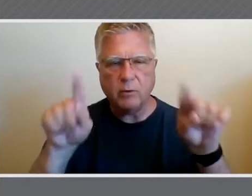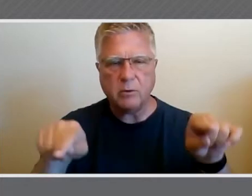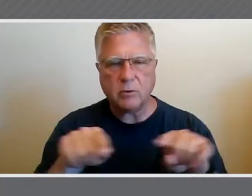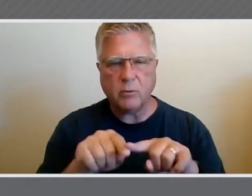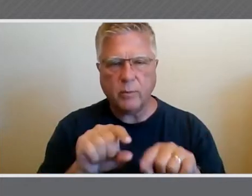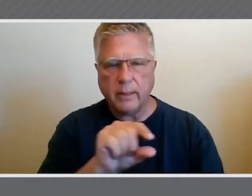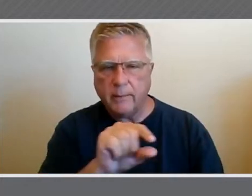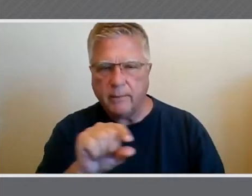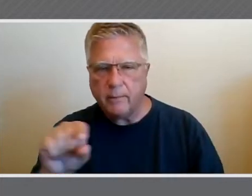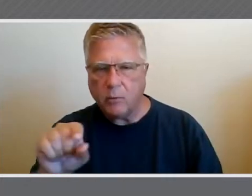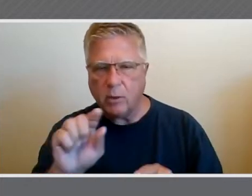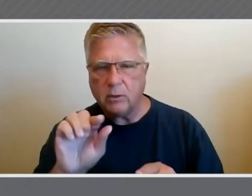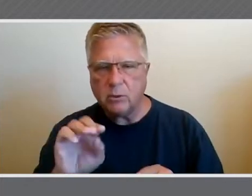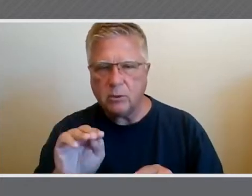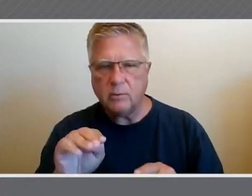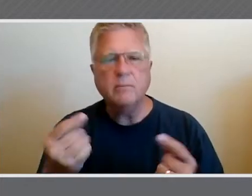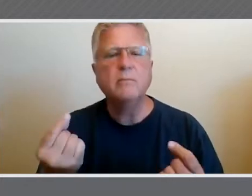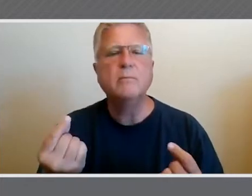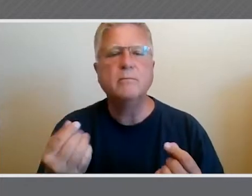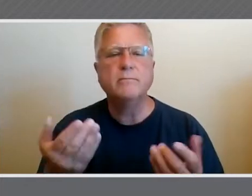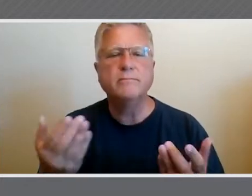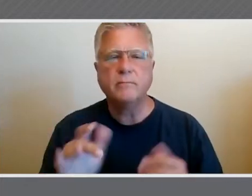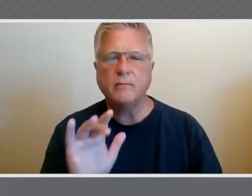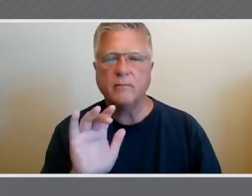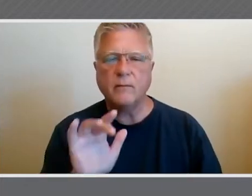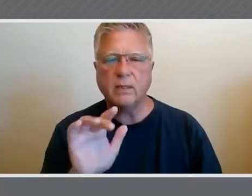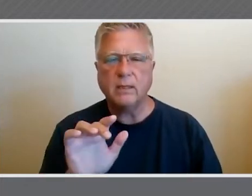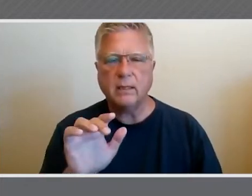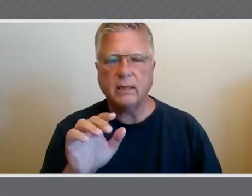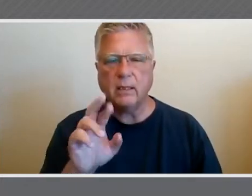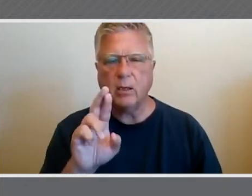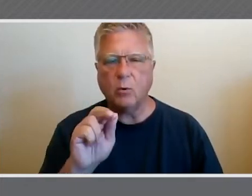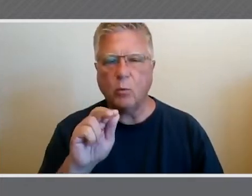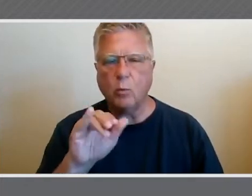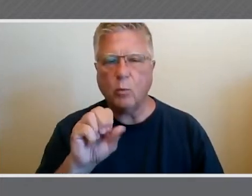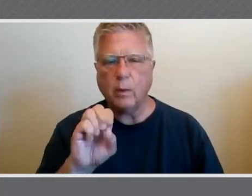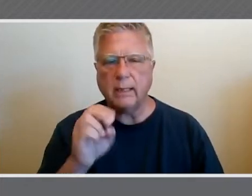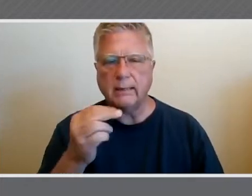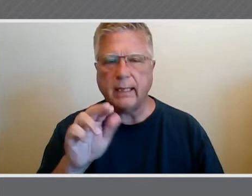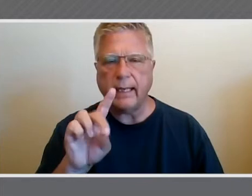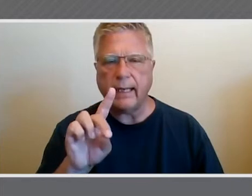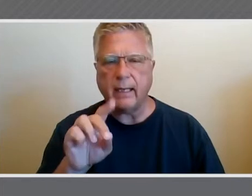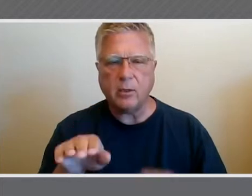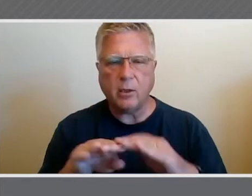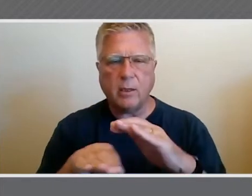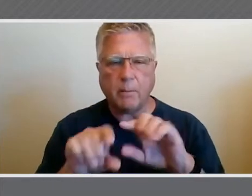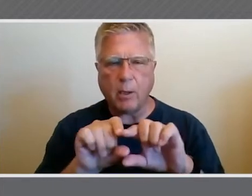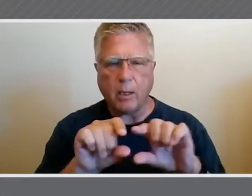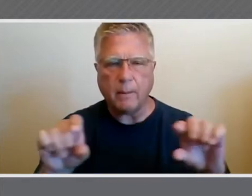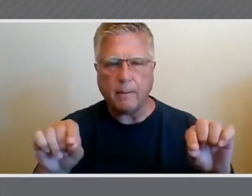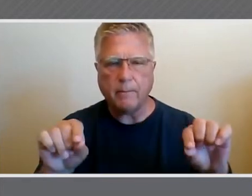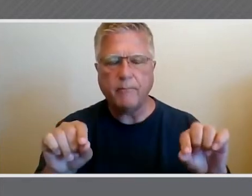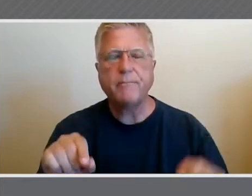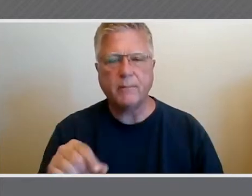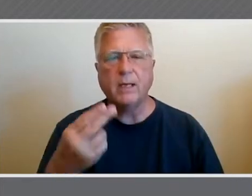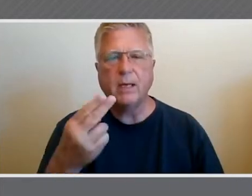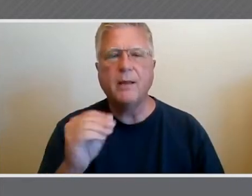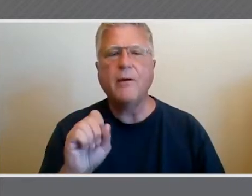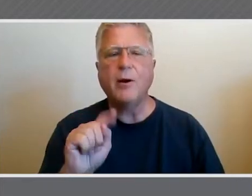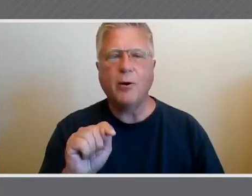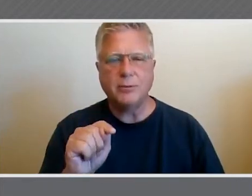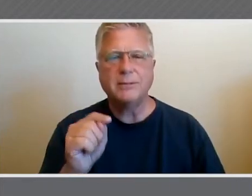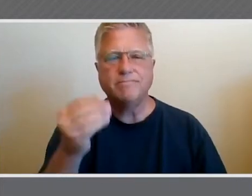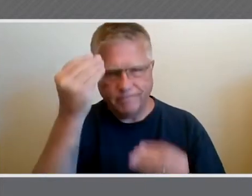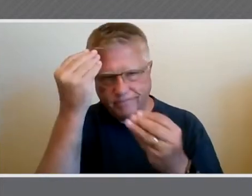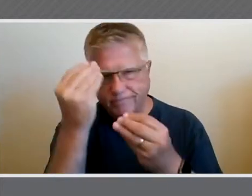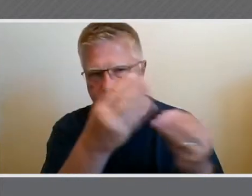click Raise Hand in the webinar controls along the bottom. The host will be notified that you've raised your hand, and